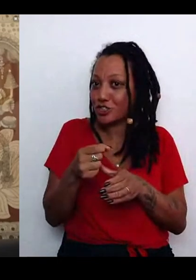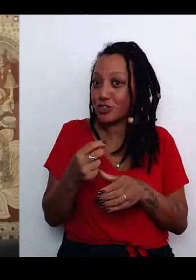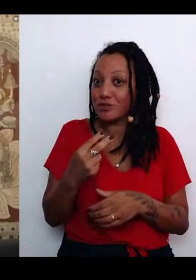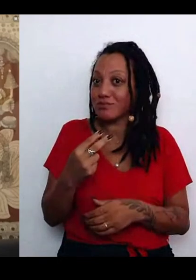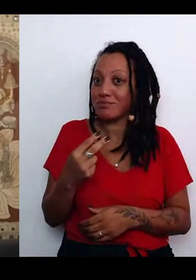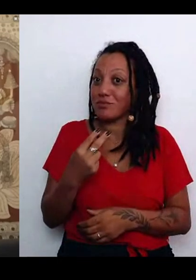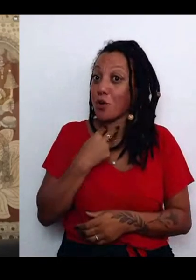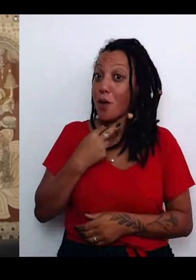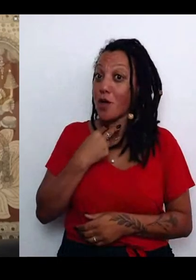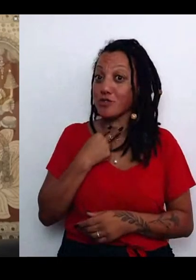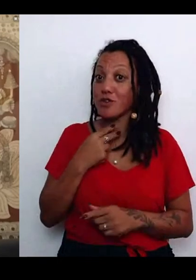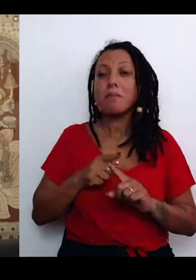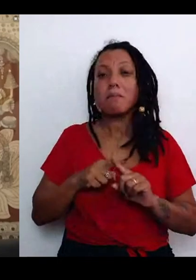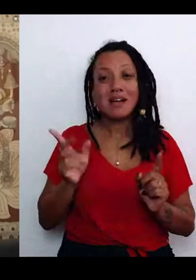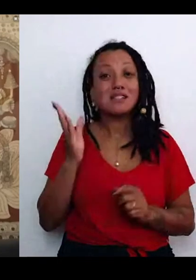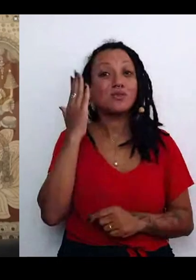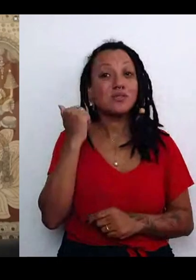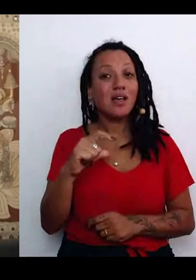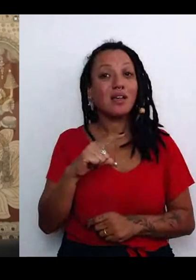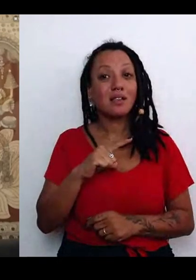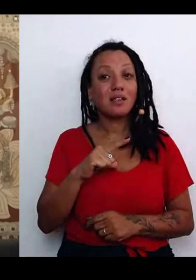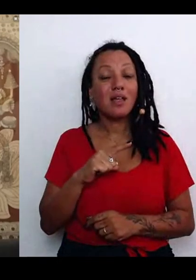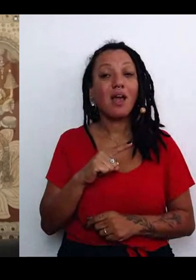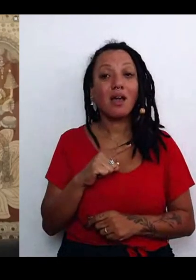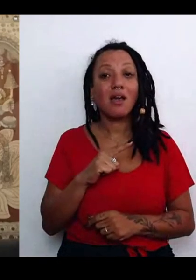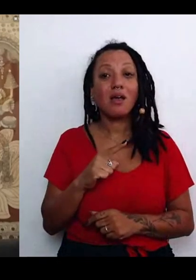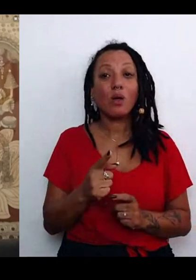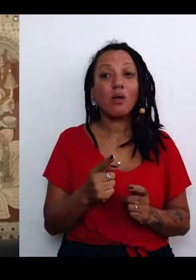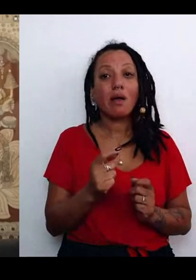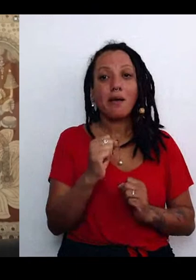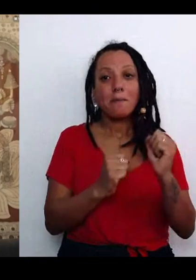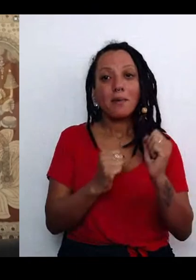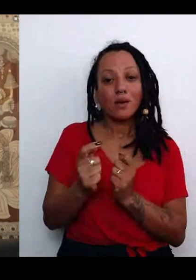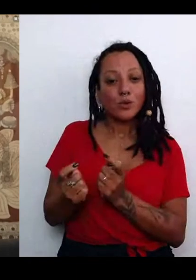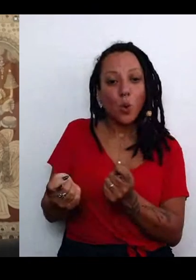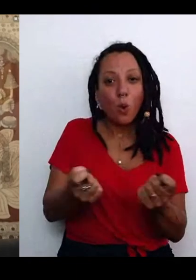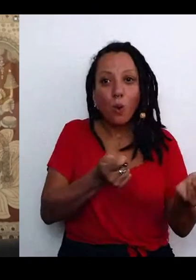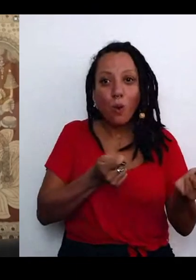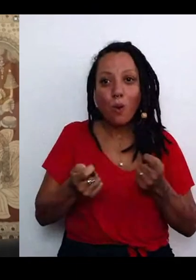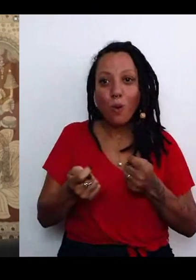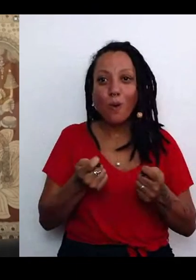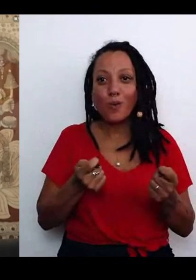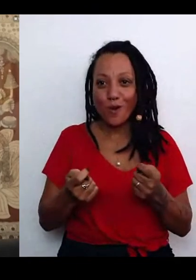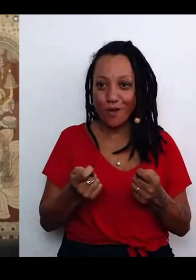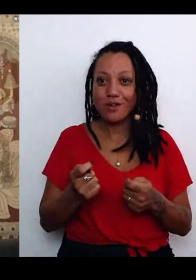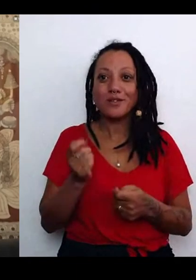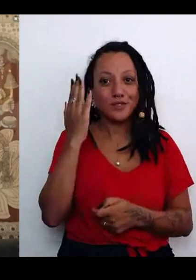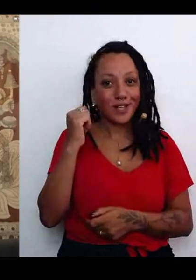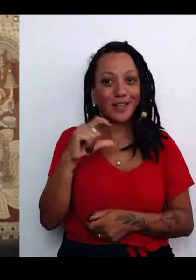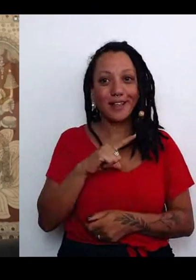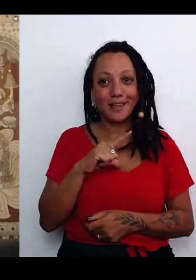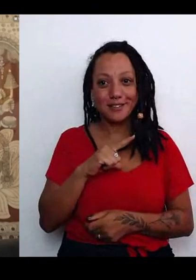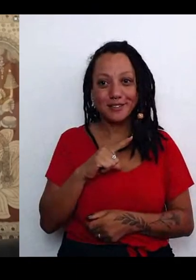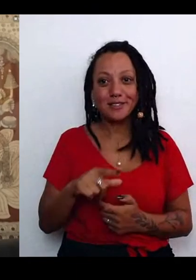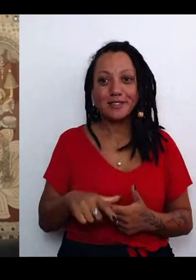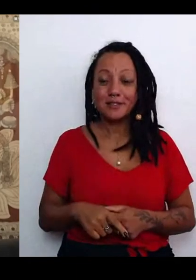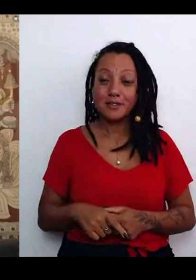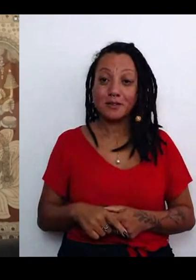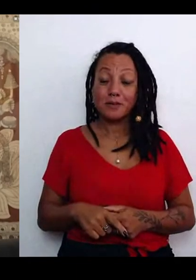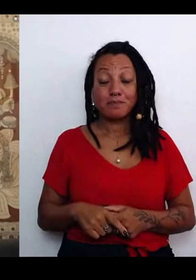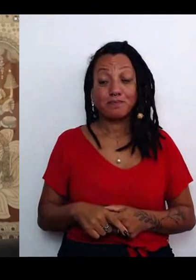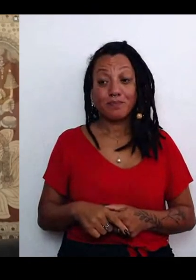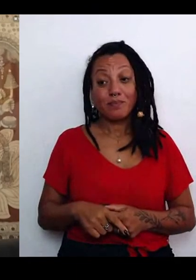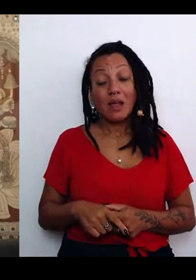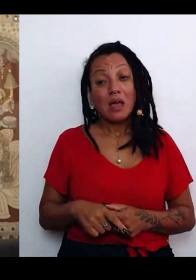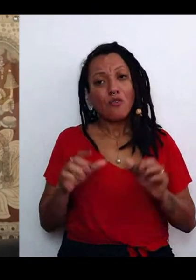grateful I had a role to understand the seed to understand living systems and to understand the corruption of intellectual property